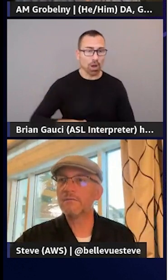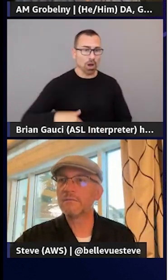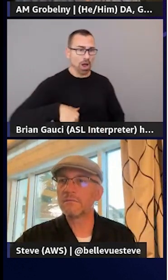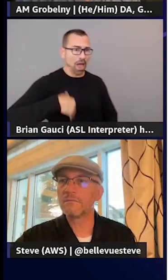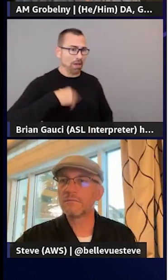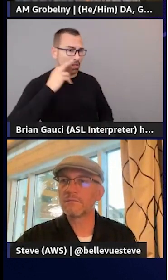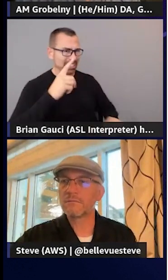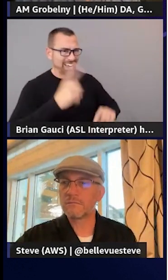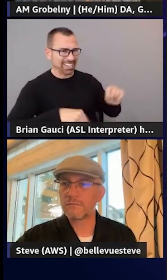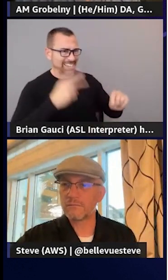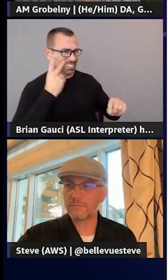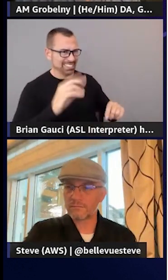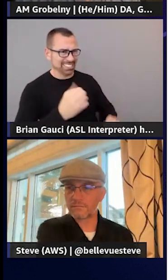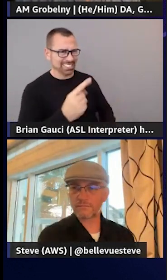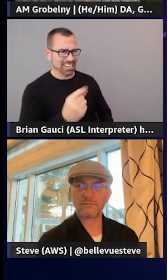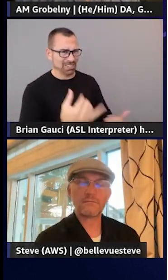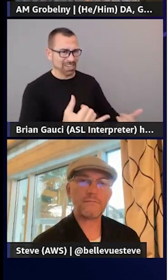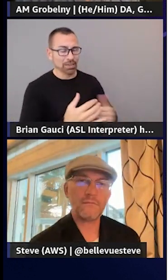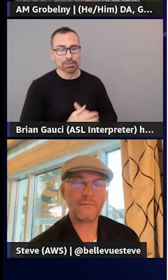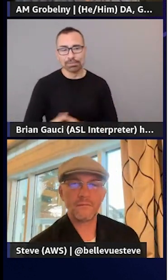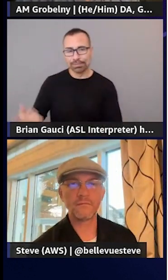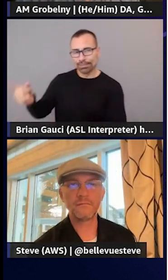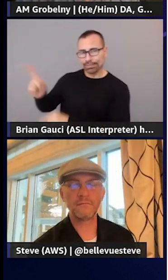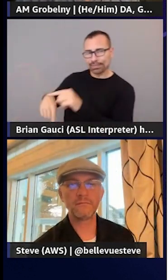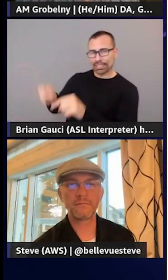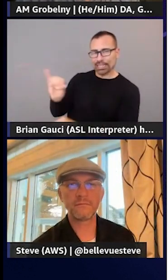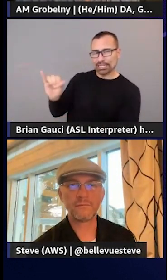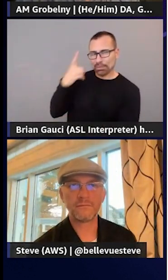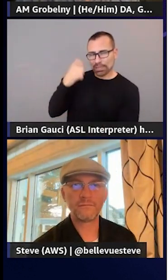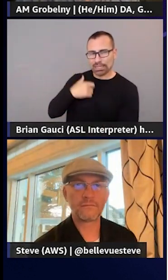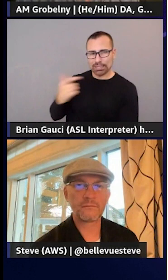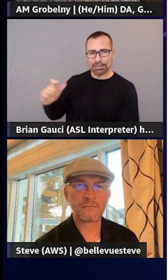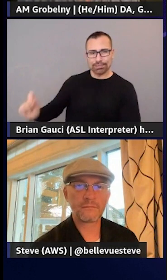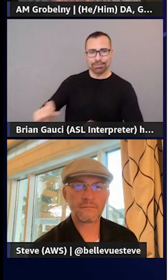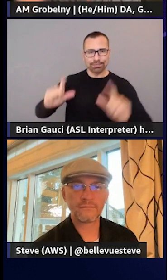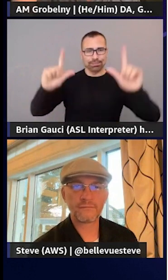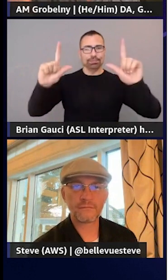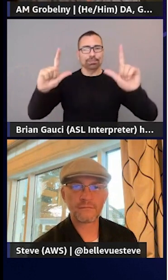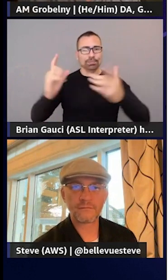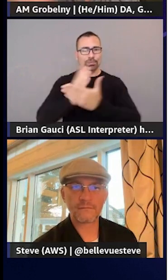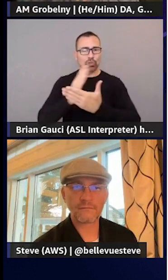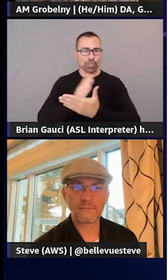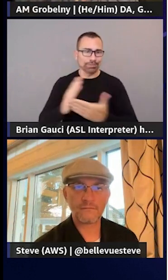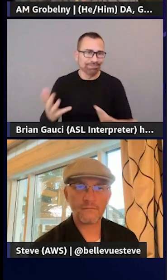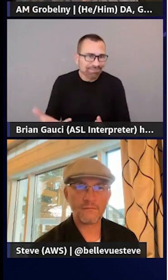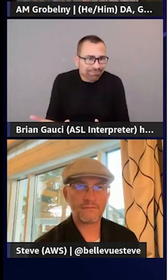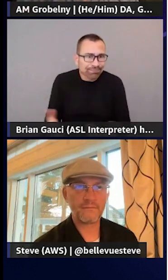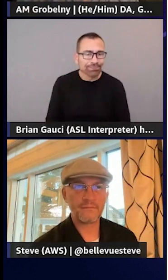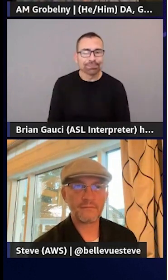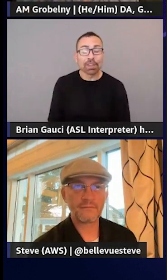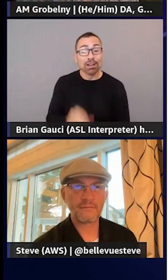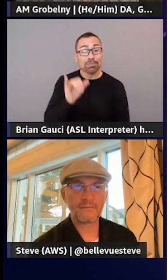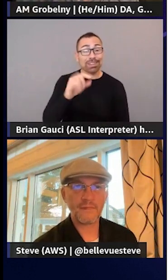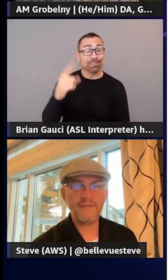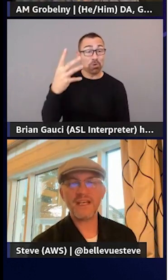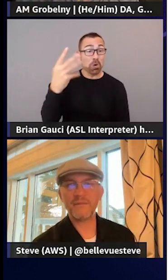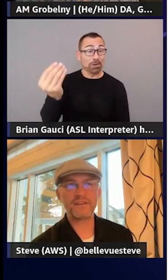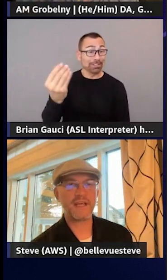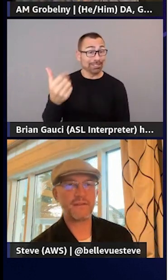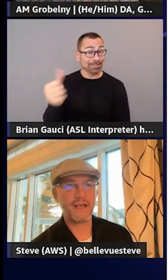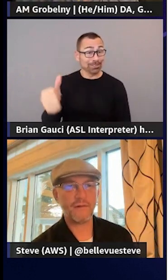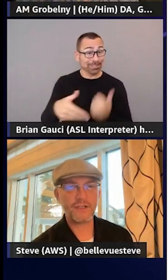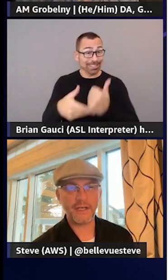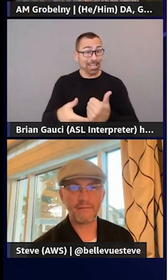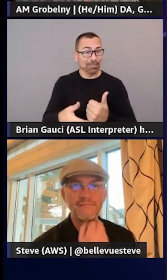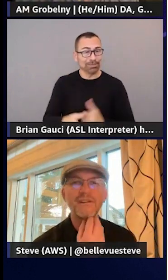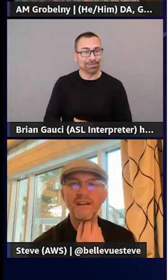now. Okay, I can't either because I'm sharing my screen. But well, if you're out there trying to help us, Tabitha's